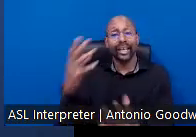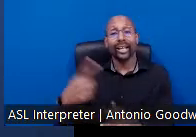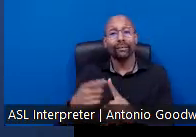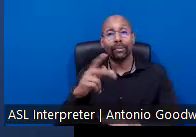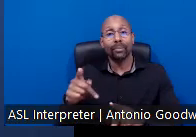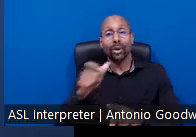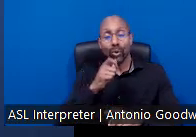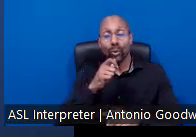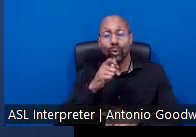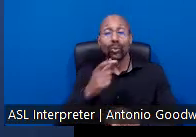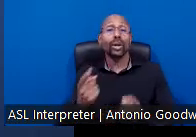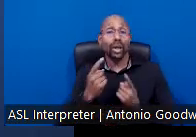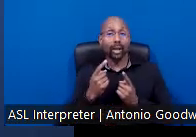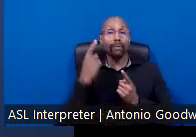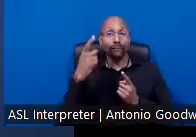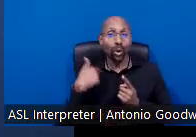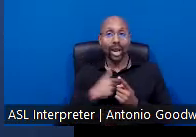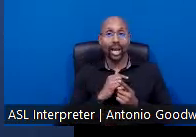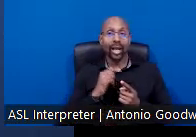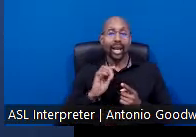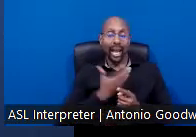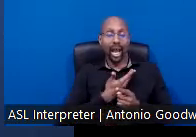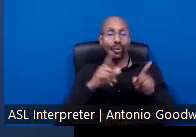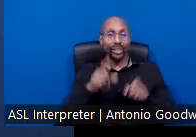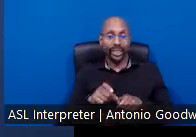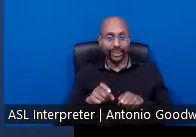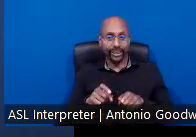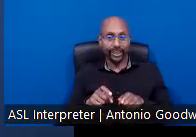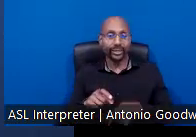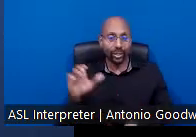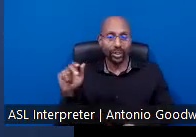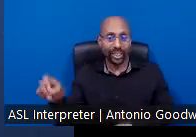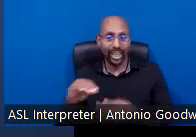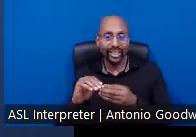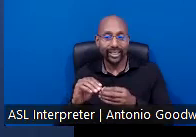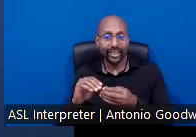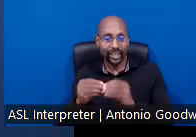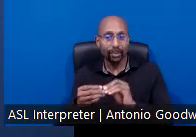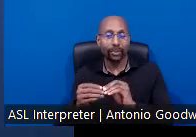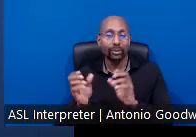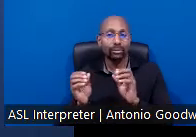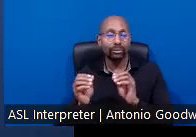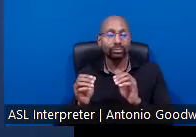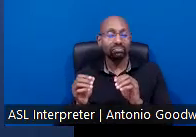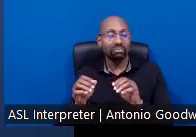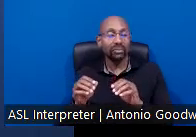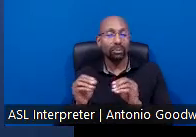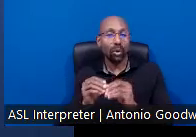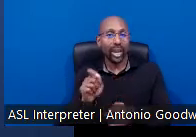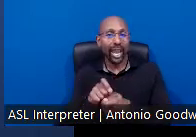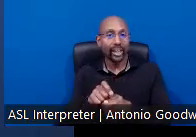just talked about. The case counts come a little bit more reliable, and one way to kind of, keep